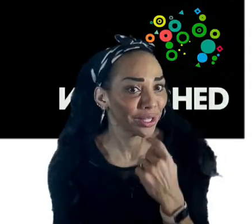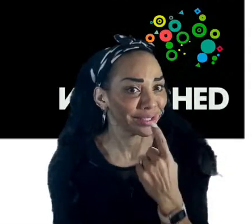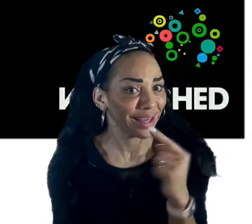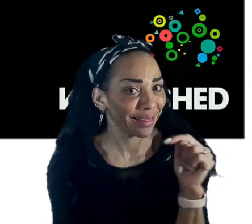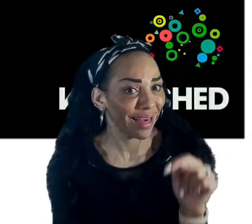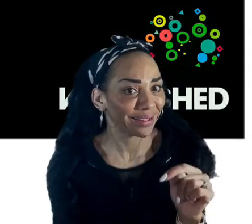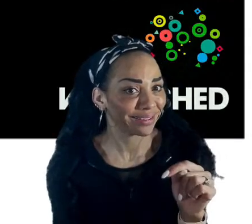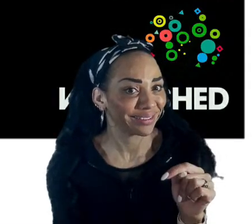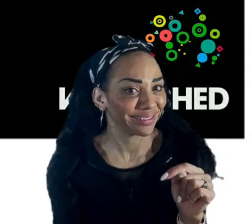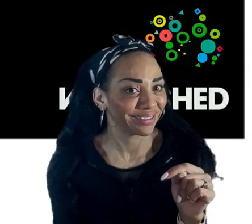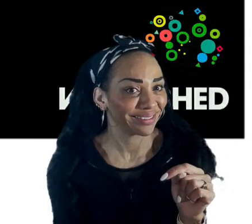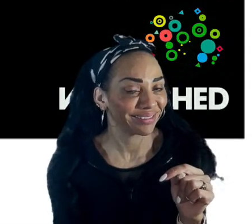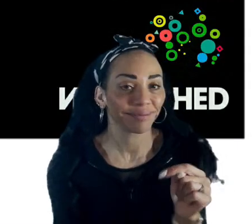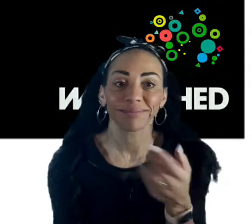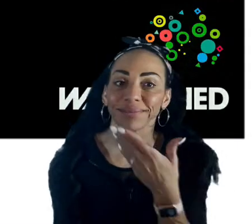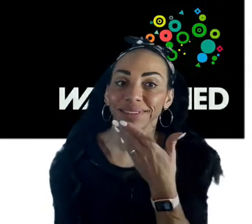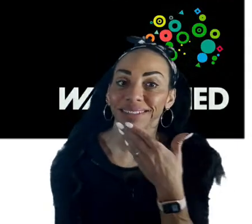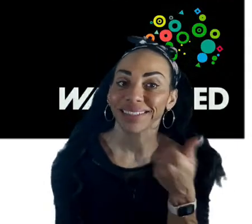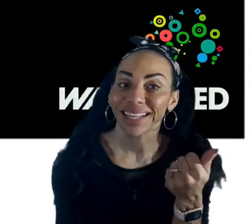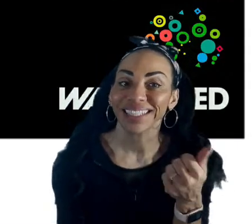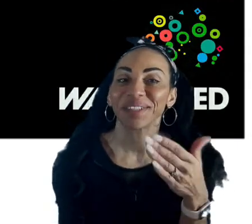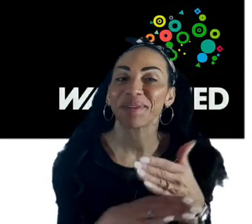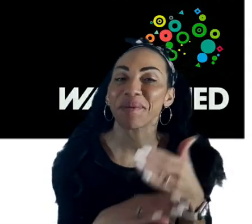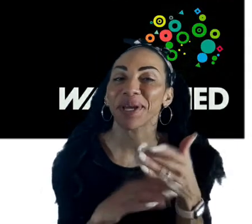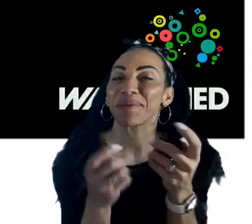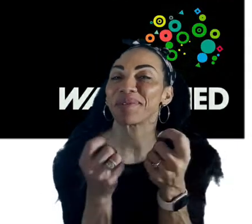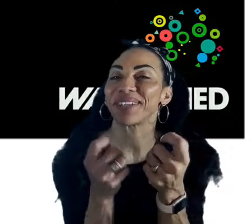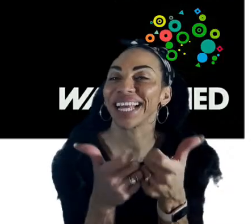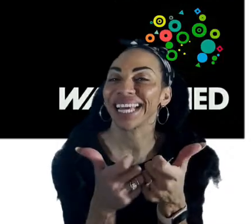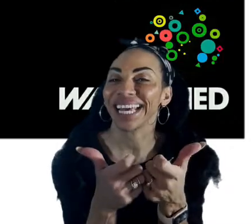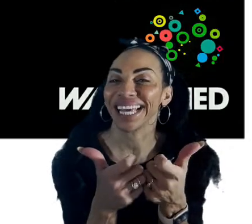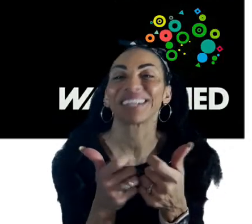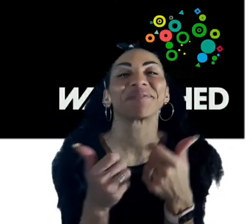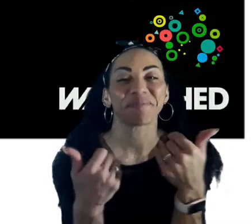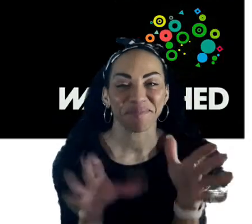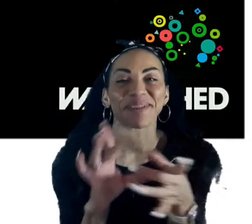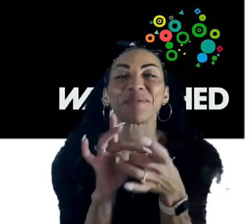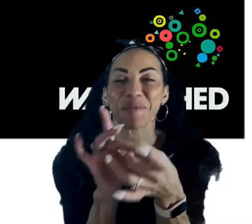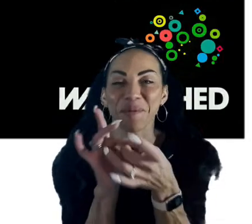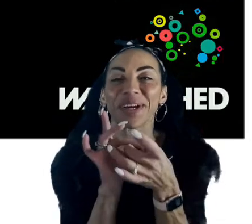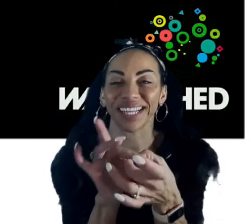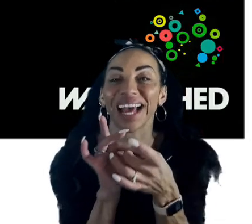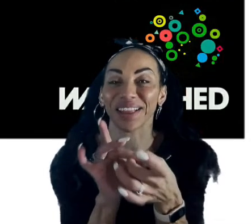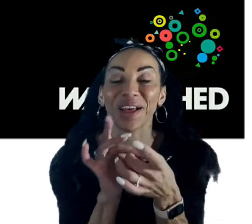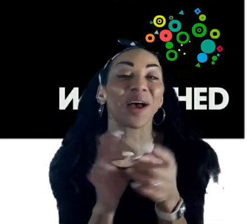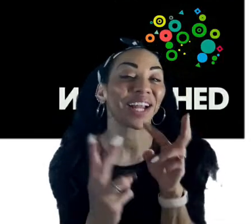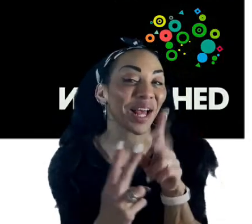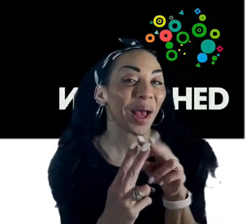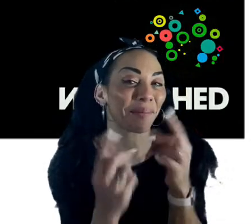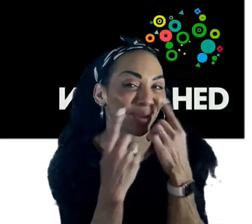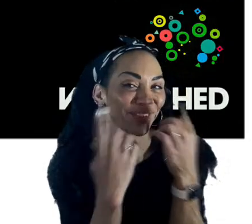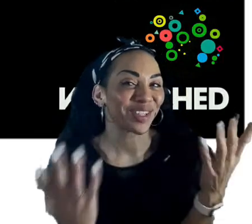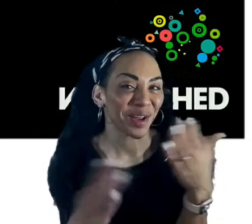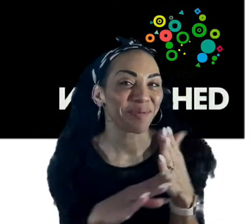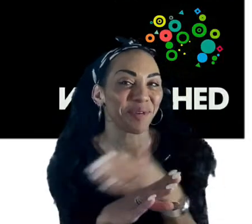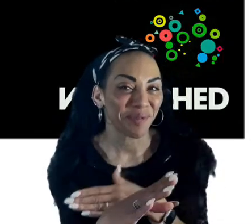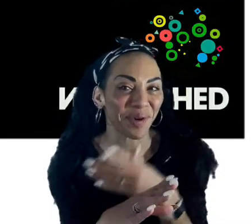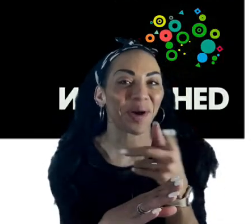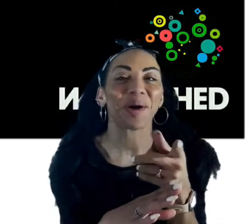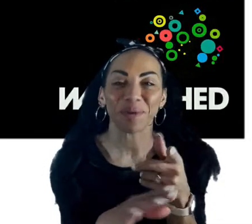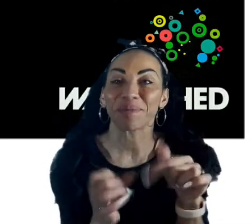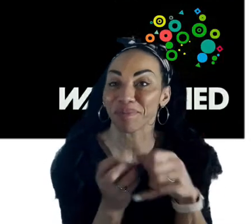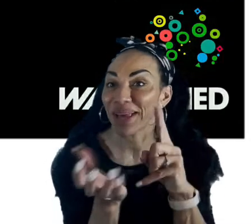Yeah. It's very nice to be working with Nikki. We've worked together on a couple of shows before, doing